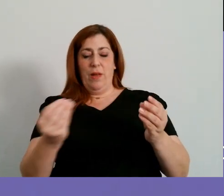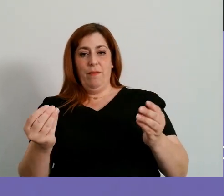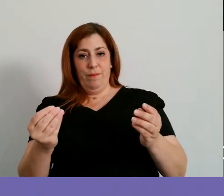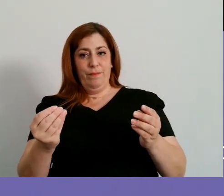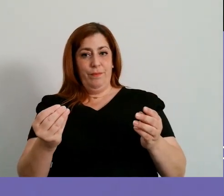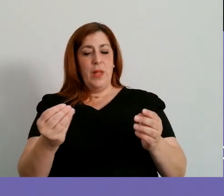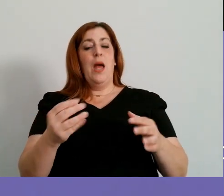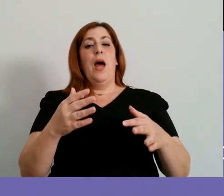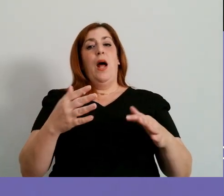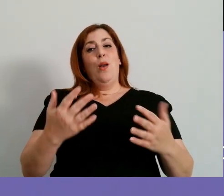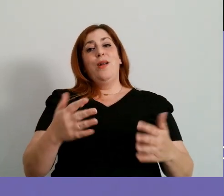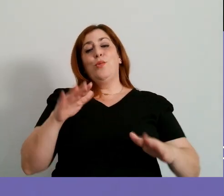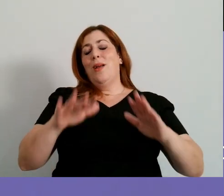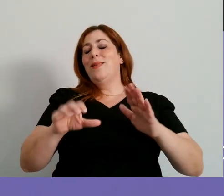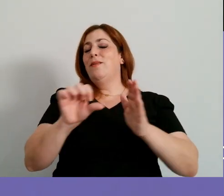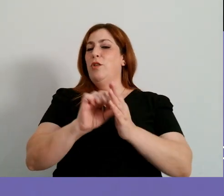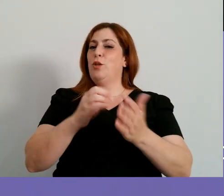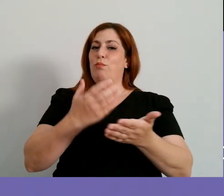these conditions.